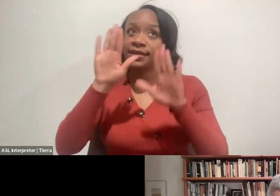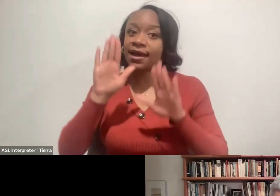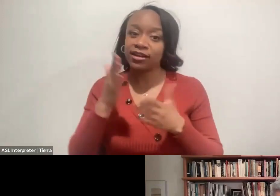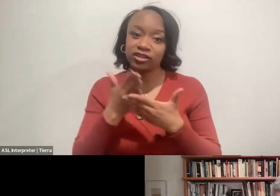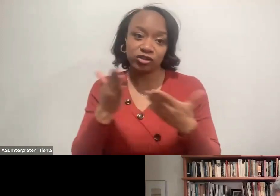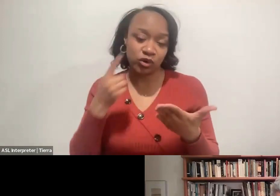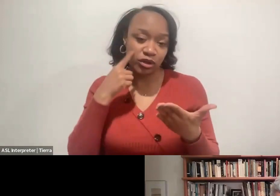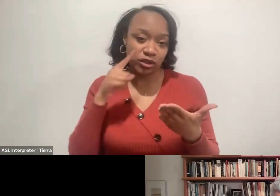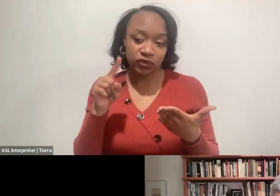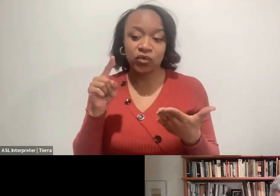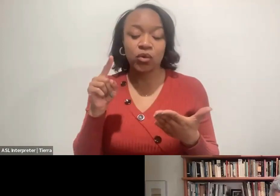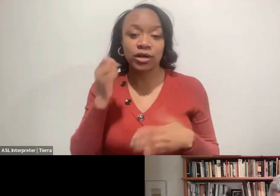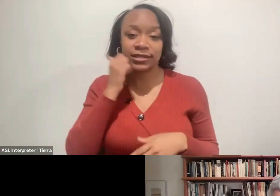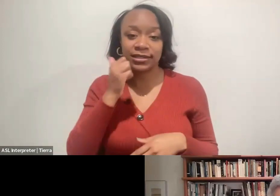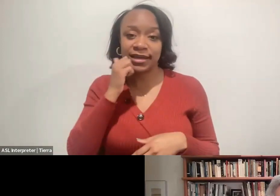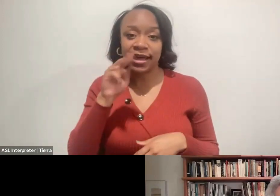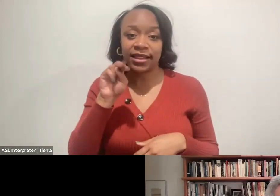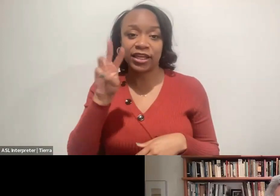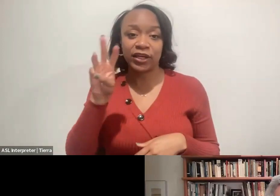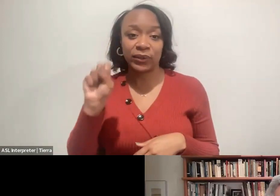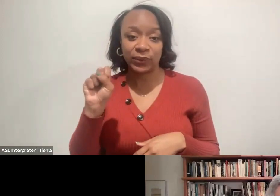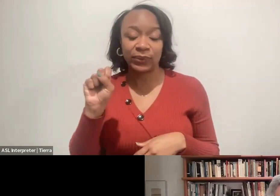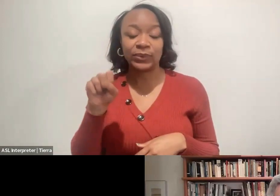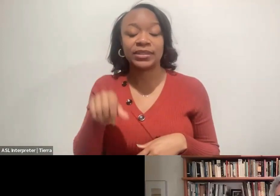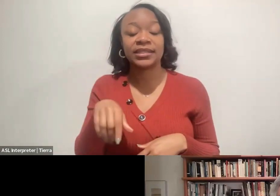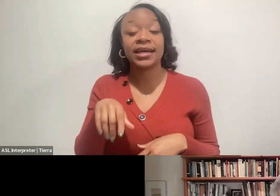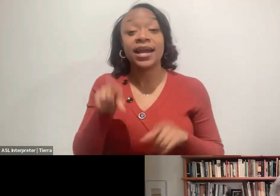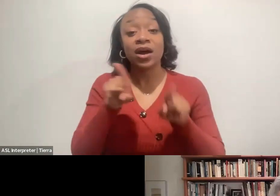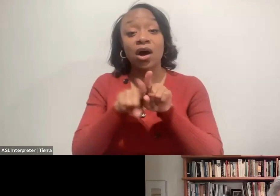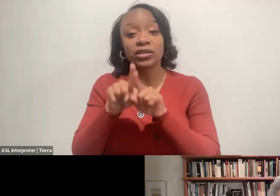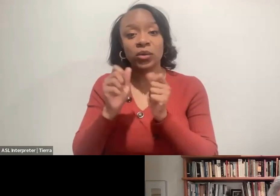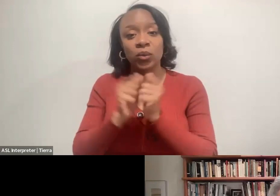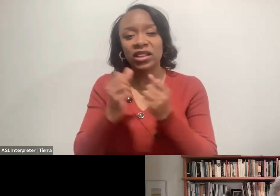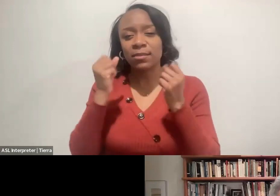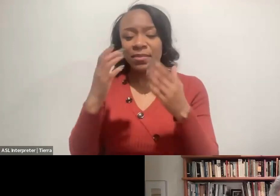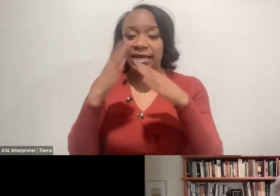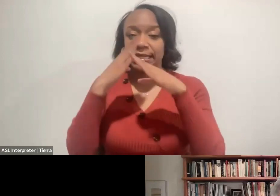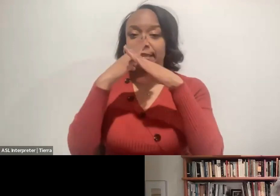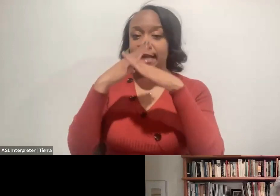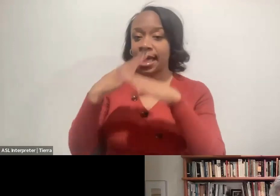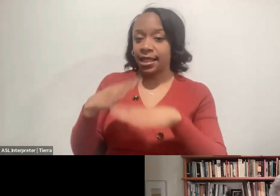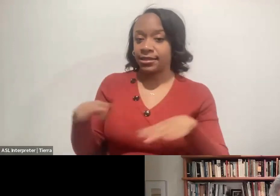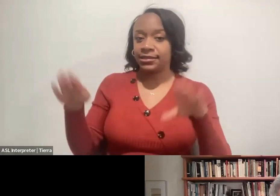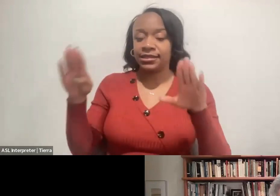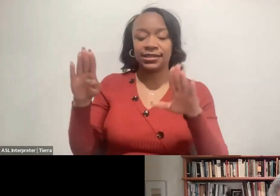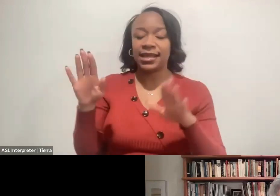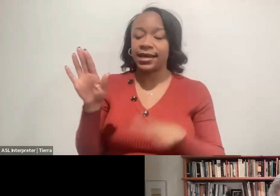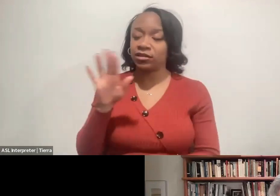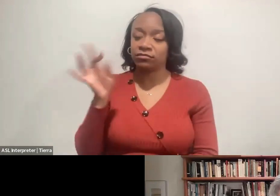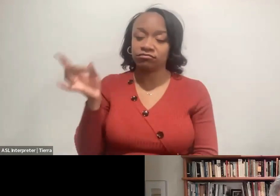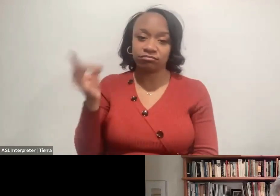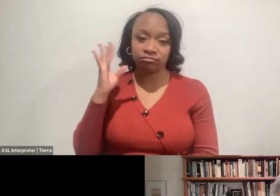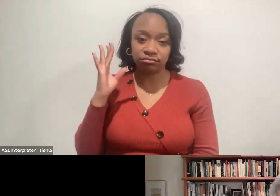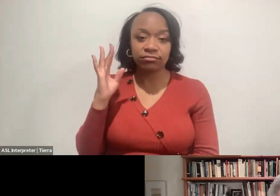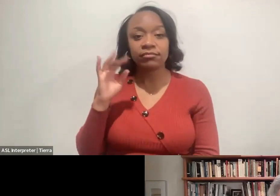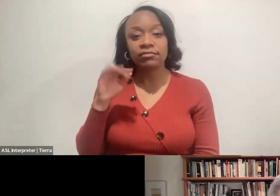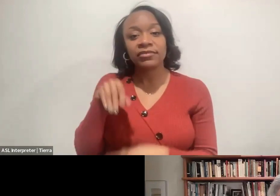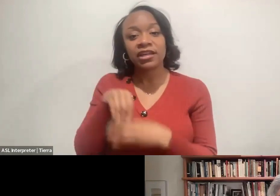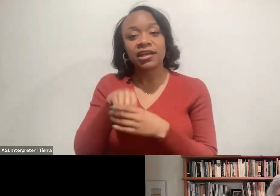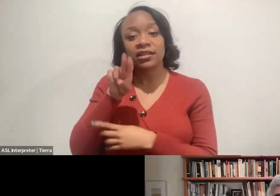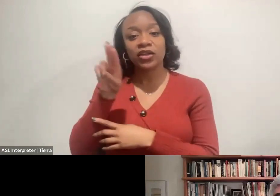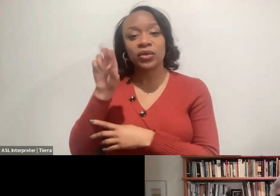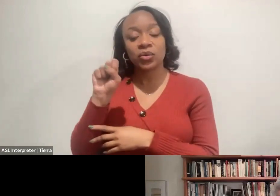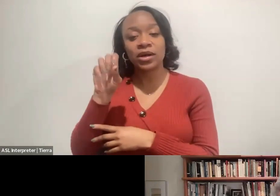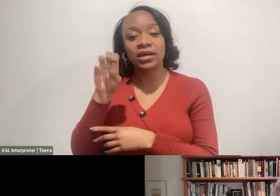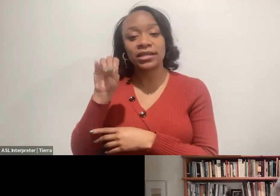commentary, commondreams.org. And also, among the many silences that is so atrocious and outrageous in US media